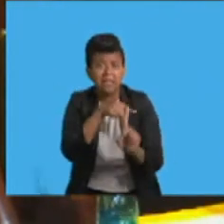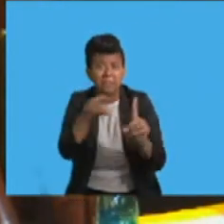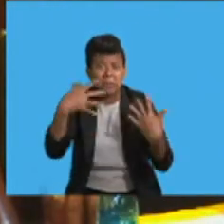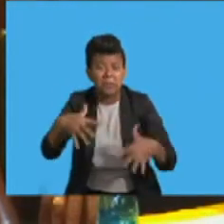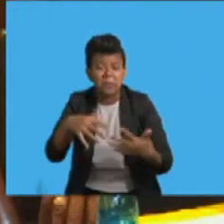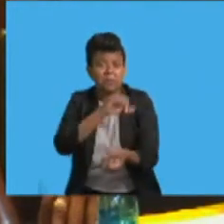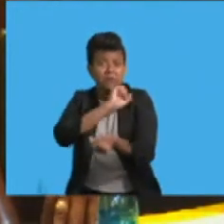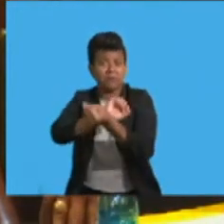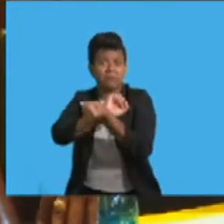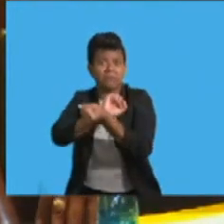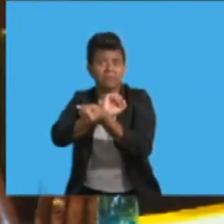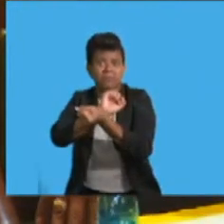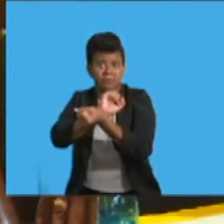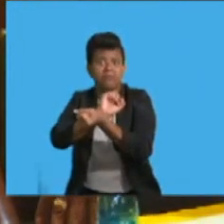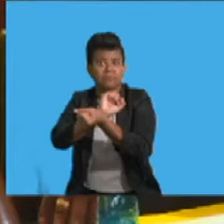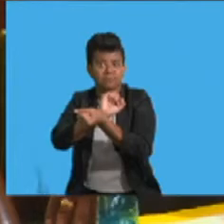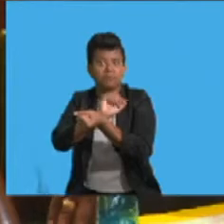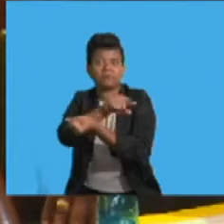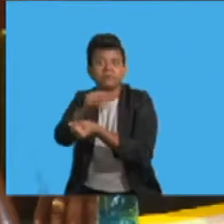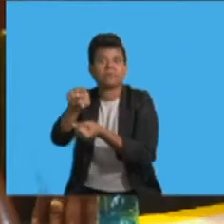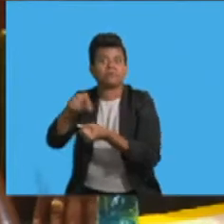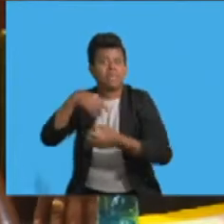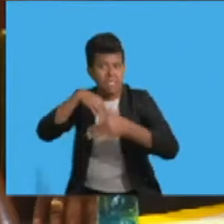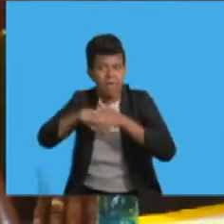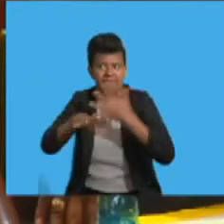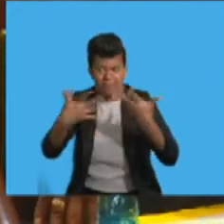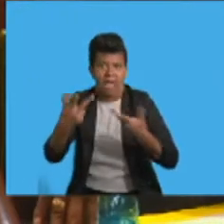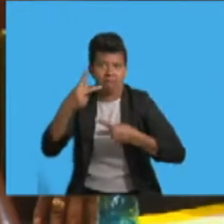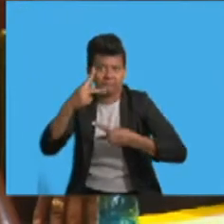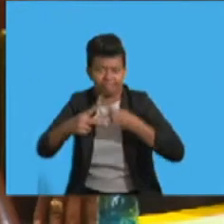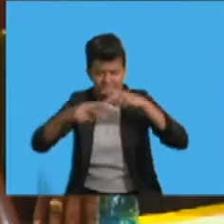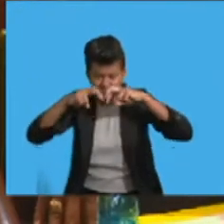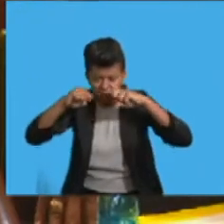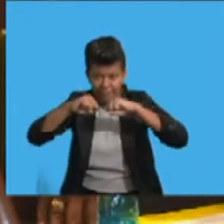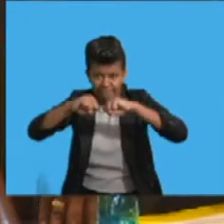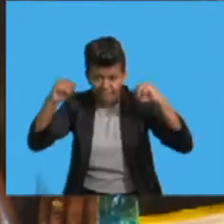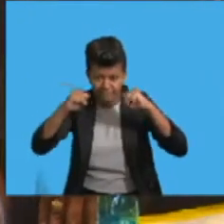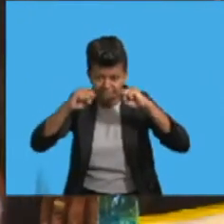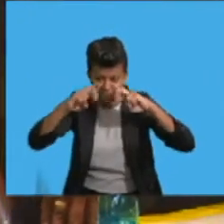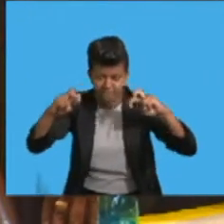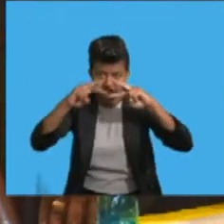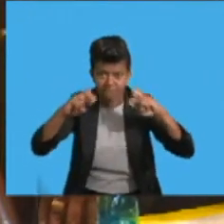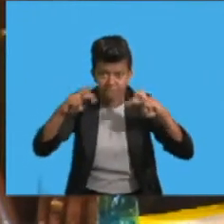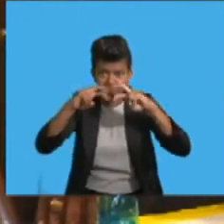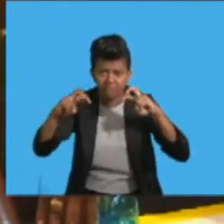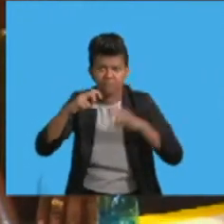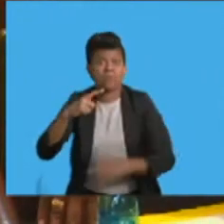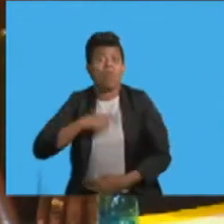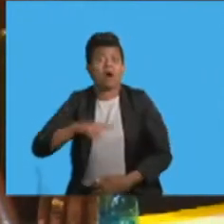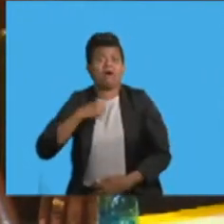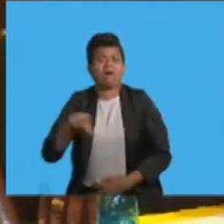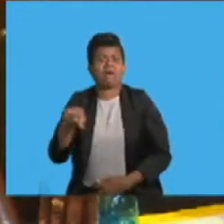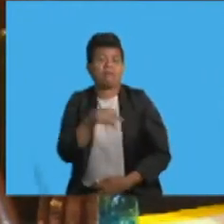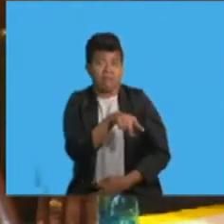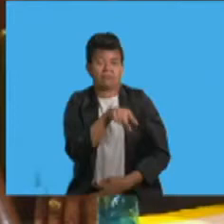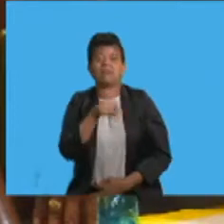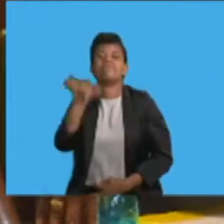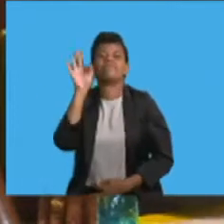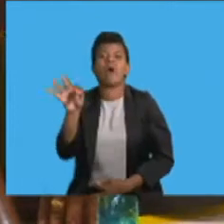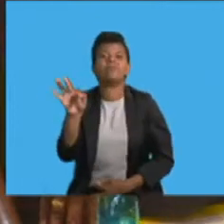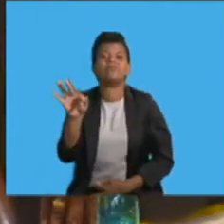that are in the process of completion of investigations, or even